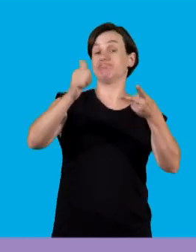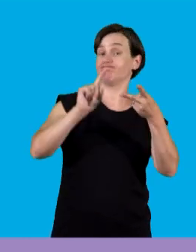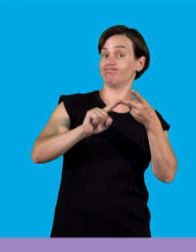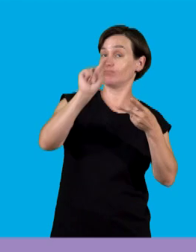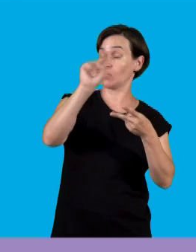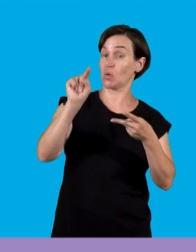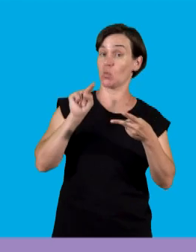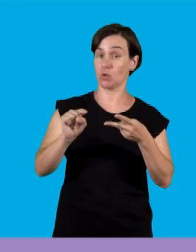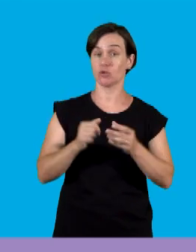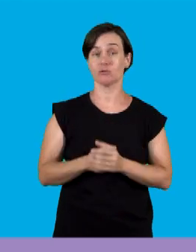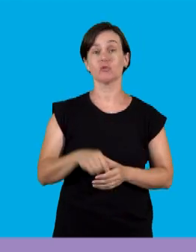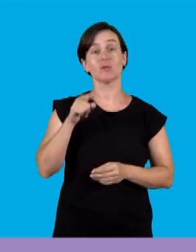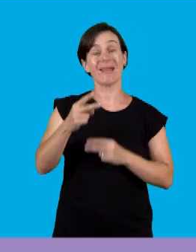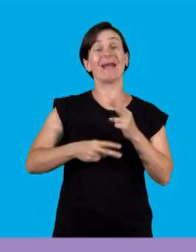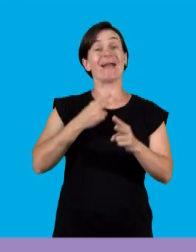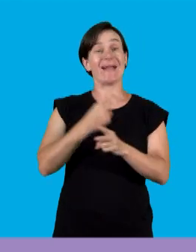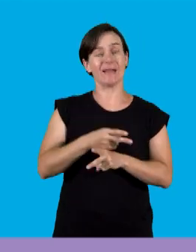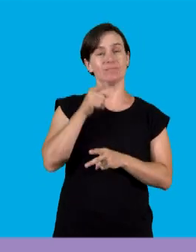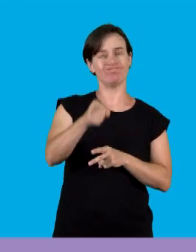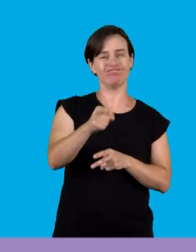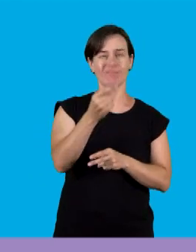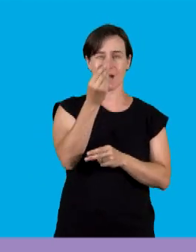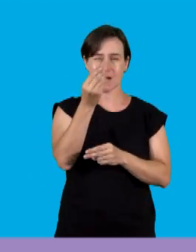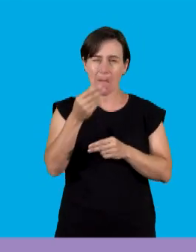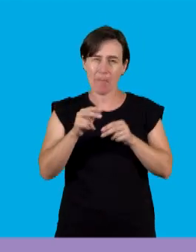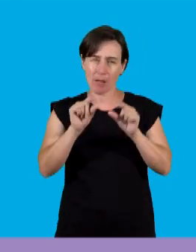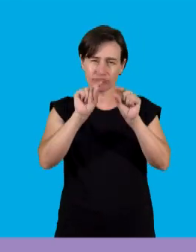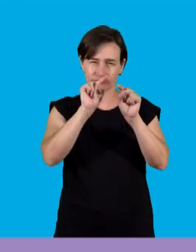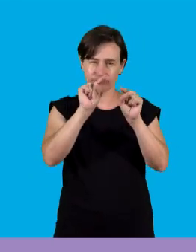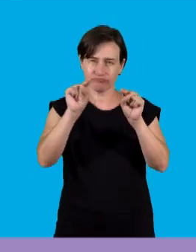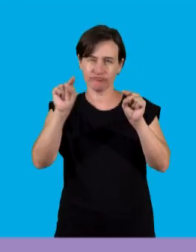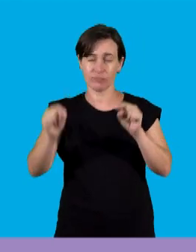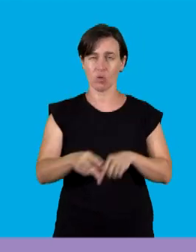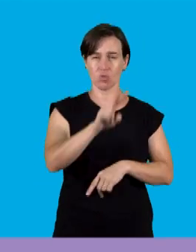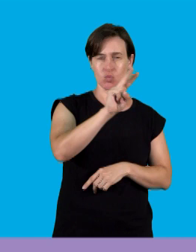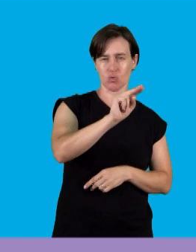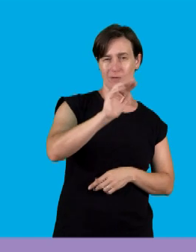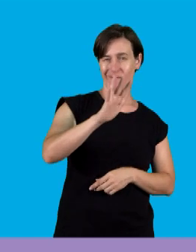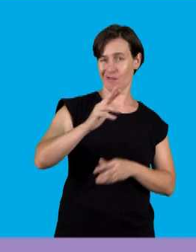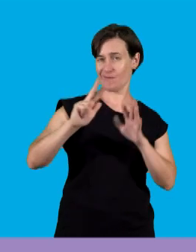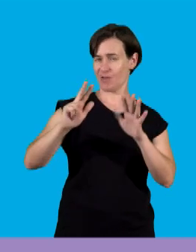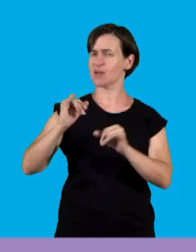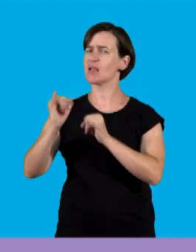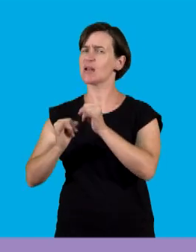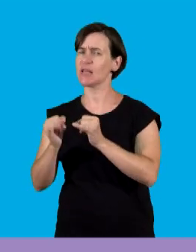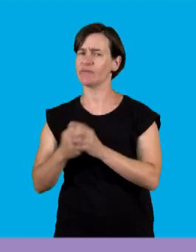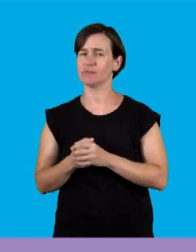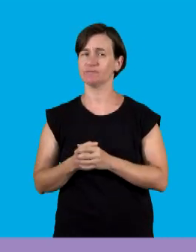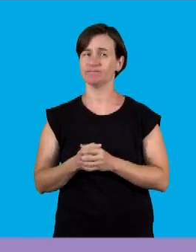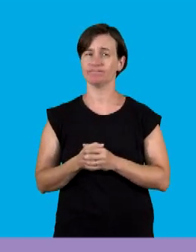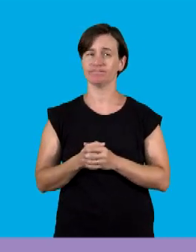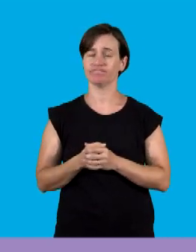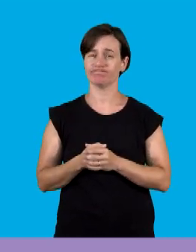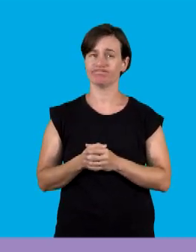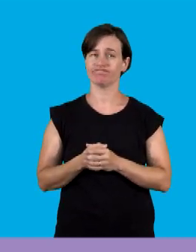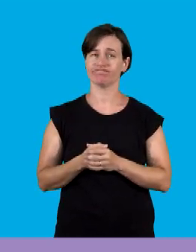answer that. So now we are given another numeric pattern, and that is 2, 5, 8, and 11. The first thing we need